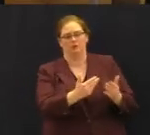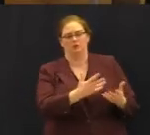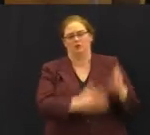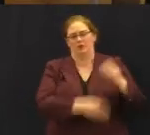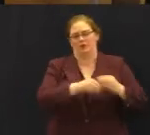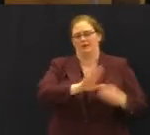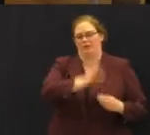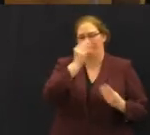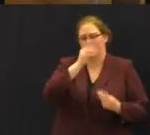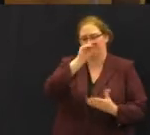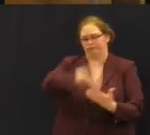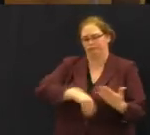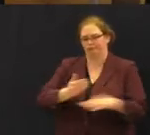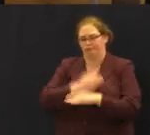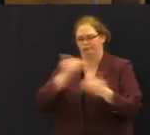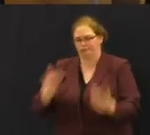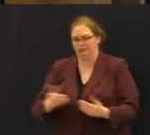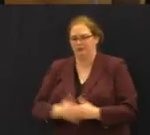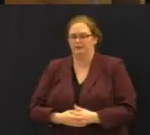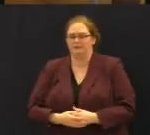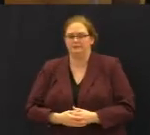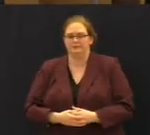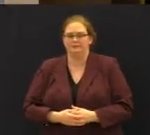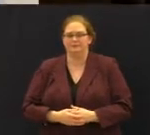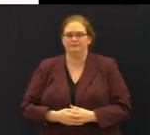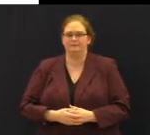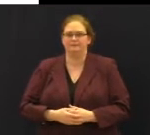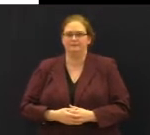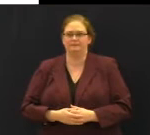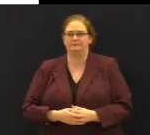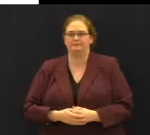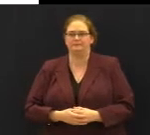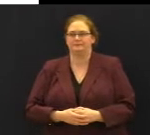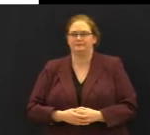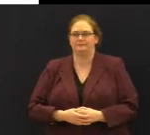payment. We'll see more about that on the next slide.